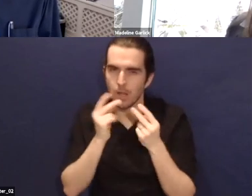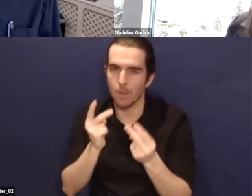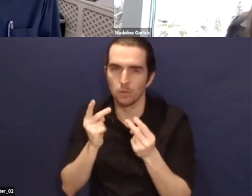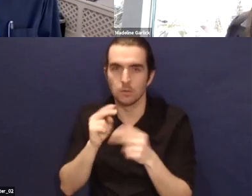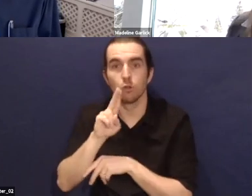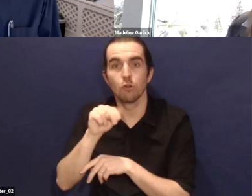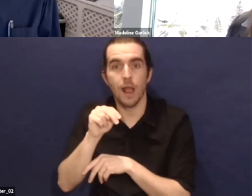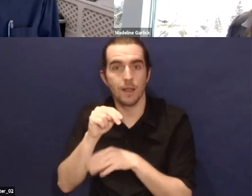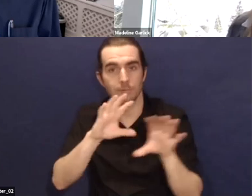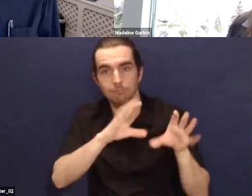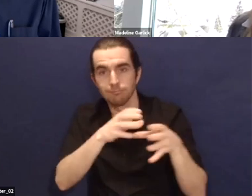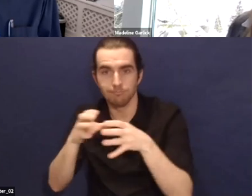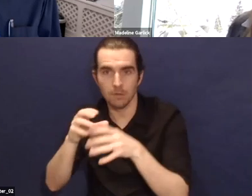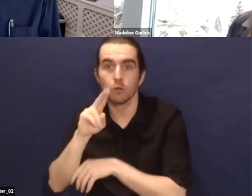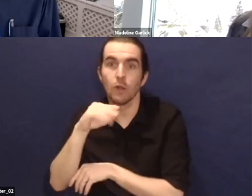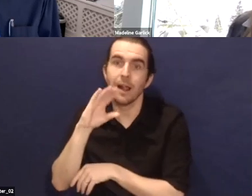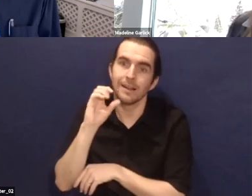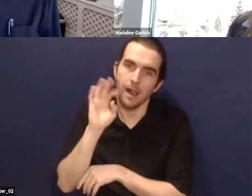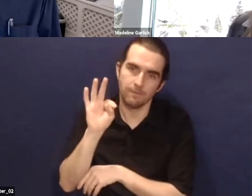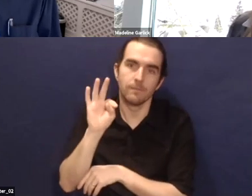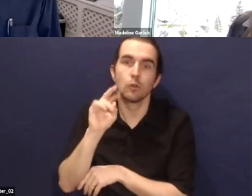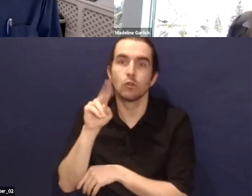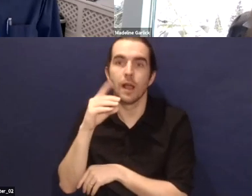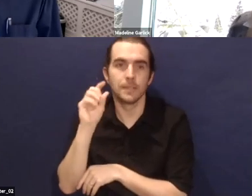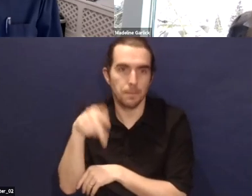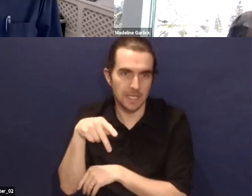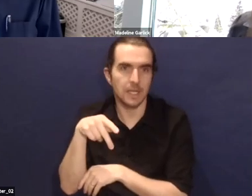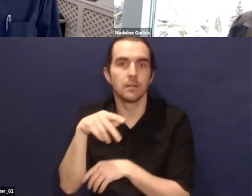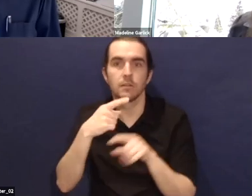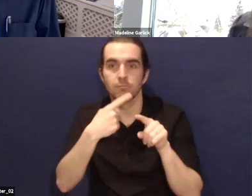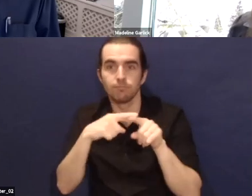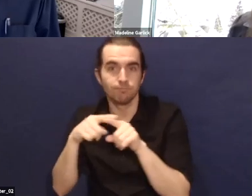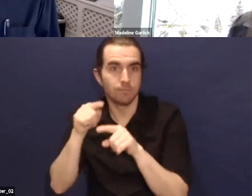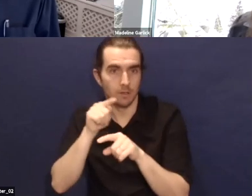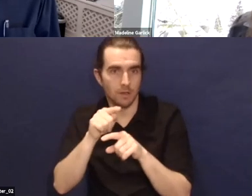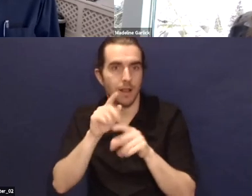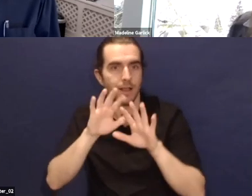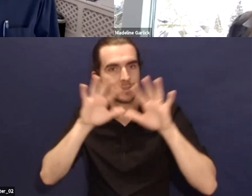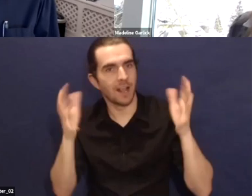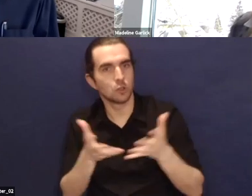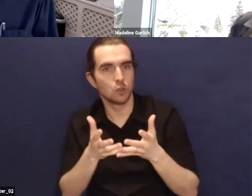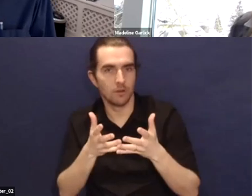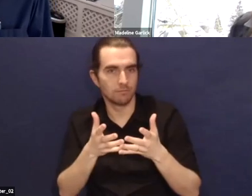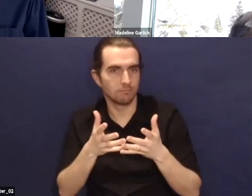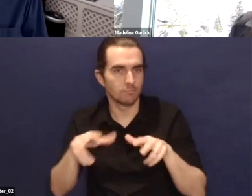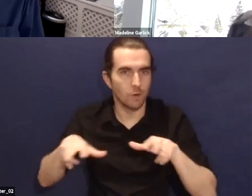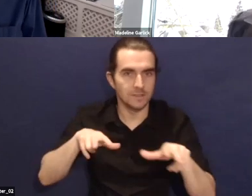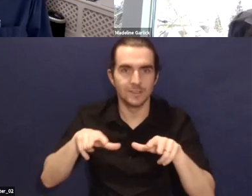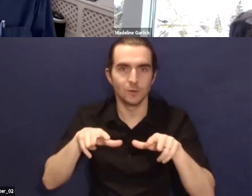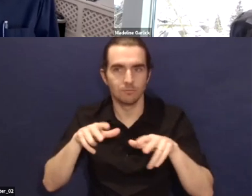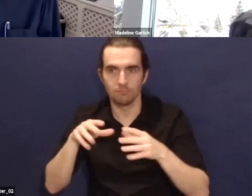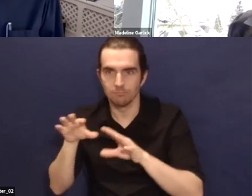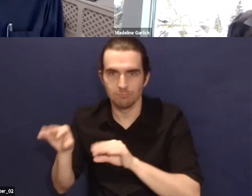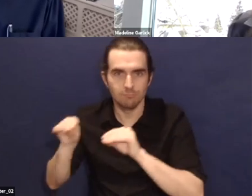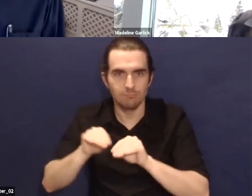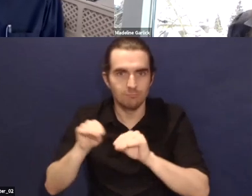participate in providing support and assistance to IDPs. We also, I think, and have seen in